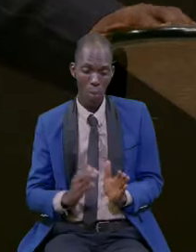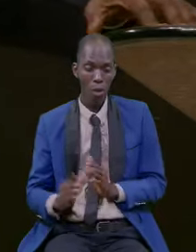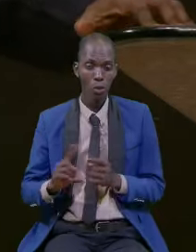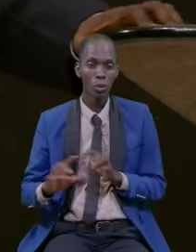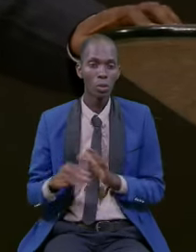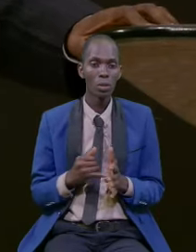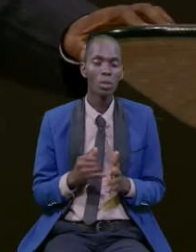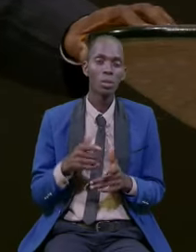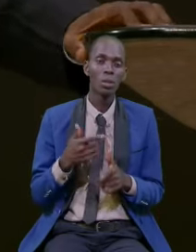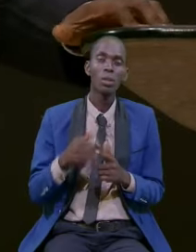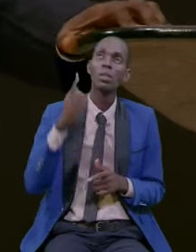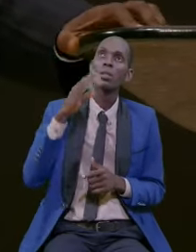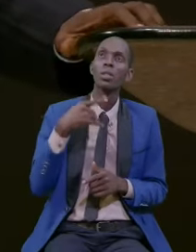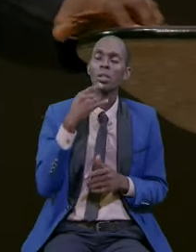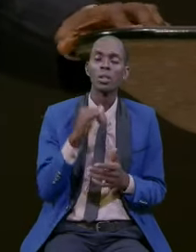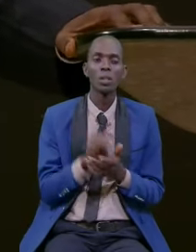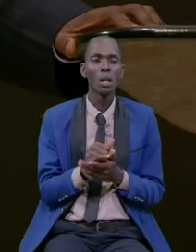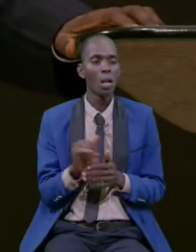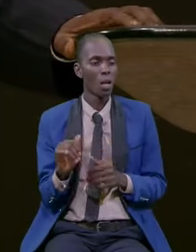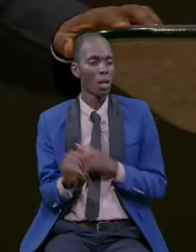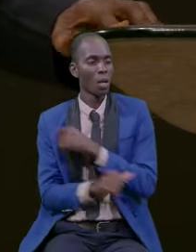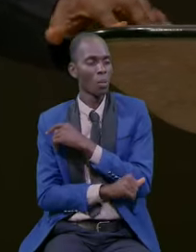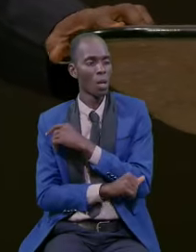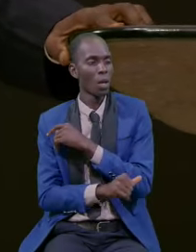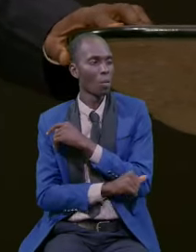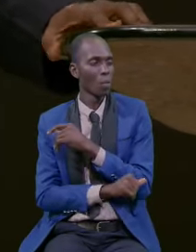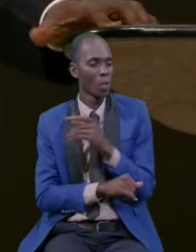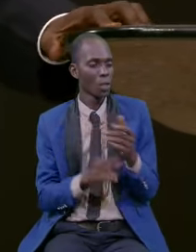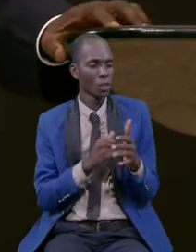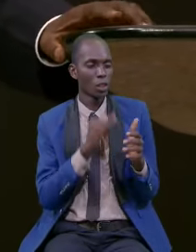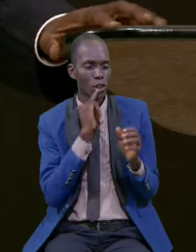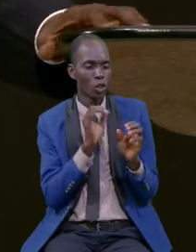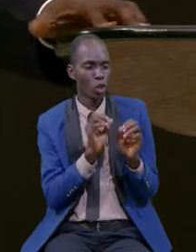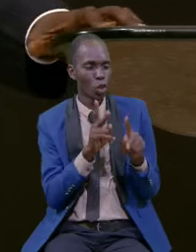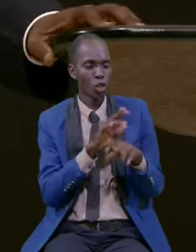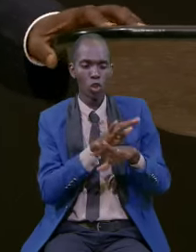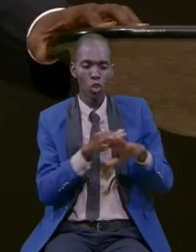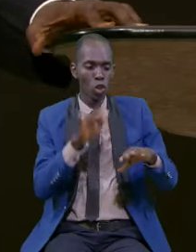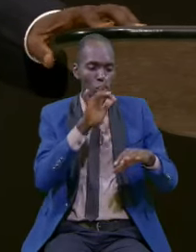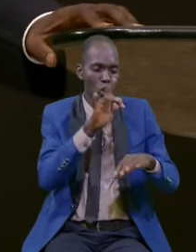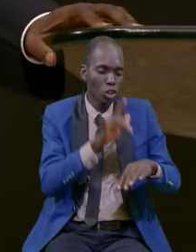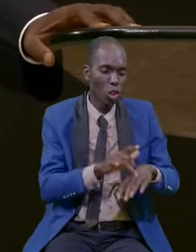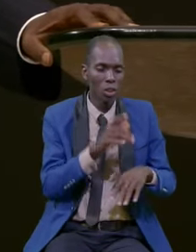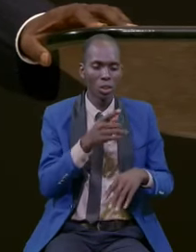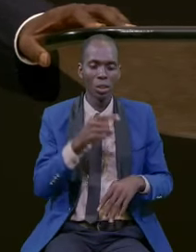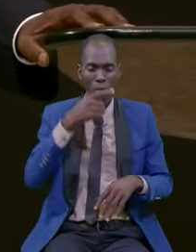that's all right. Don't lay your hand on the child. I was watching,